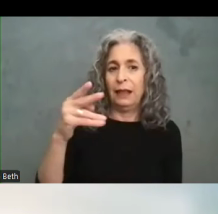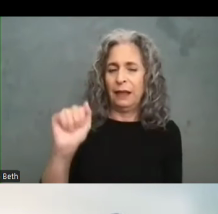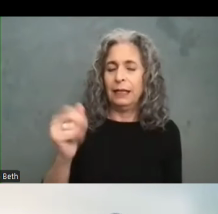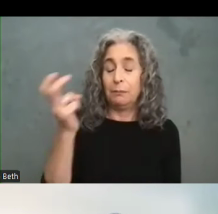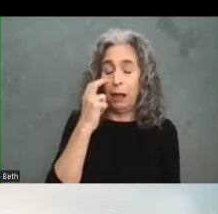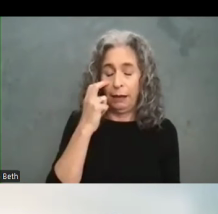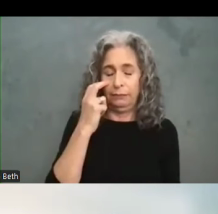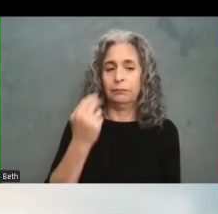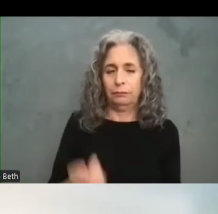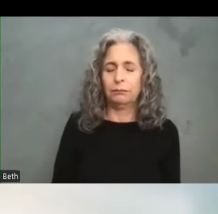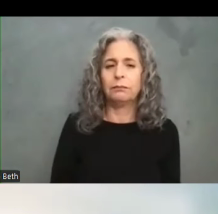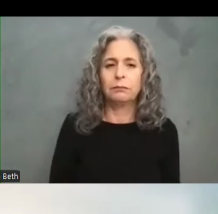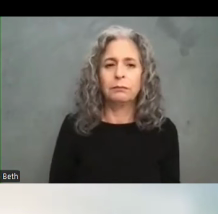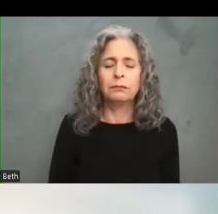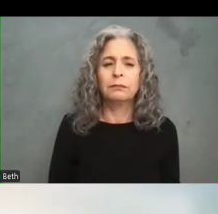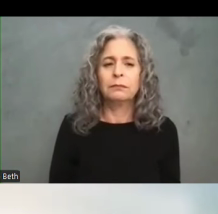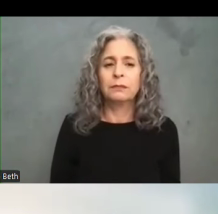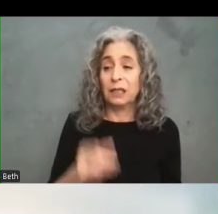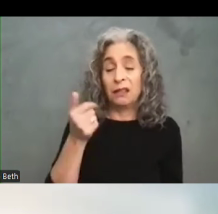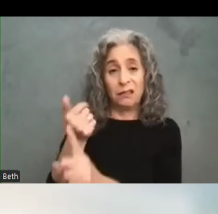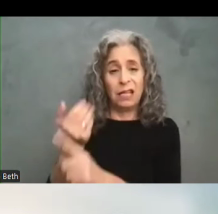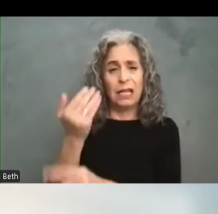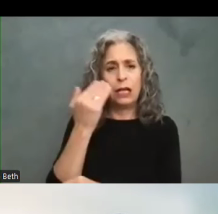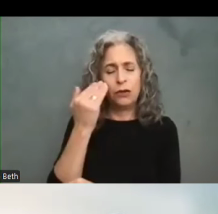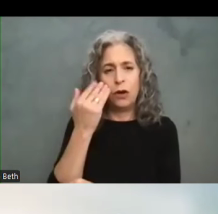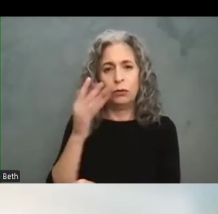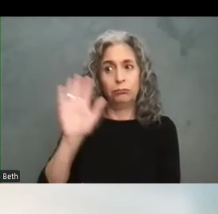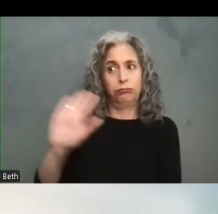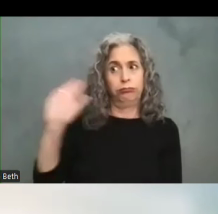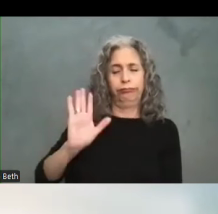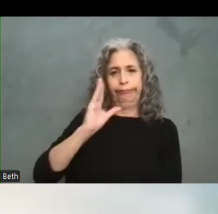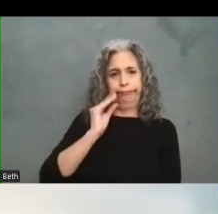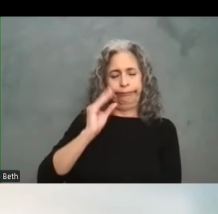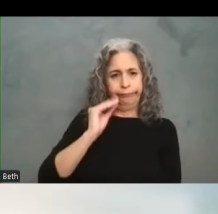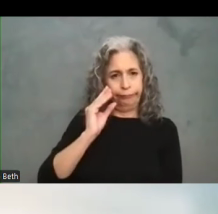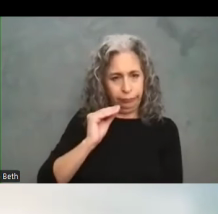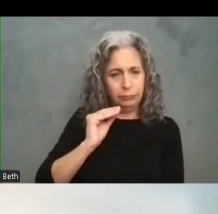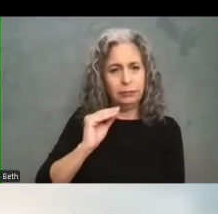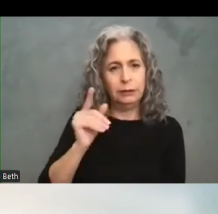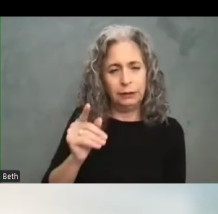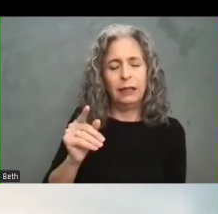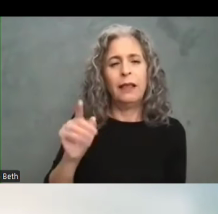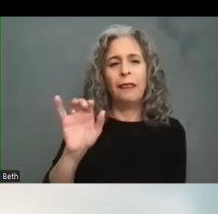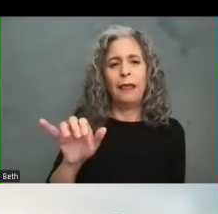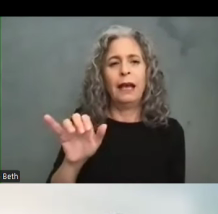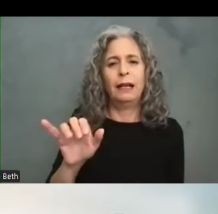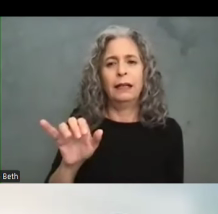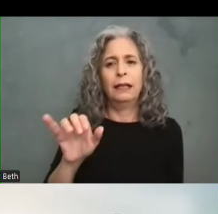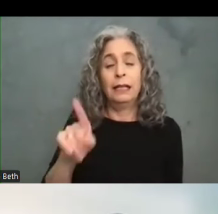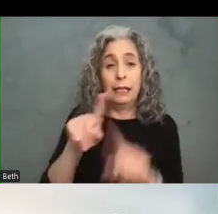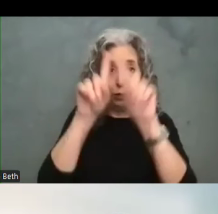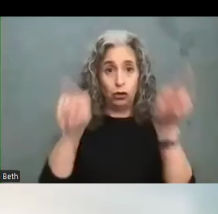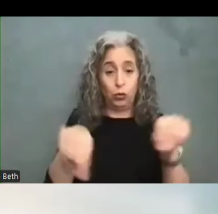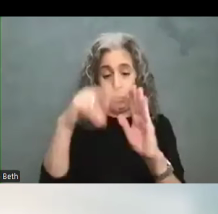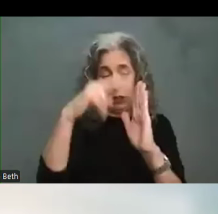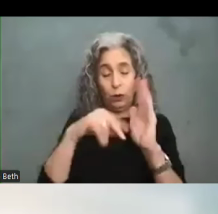blind, and he knows from past experience that for his screen reader, when